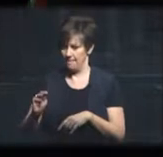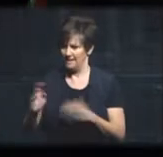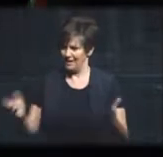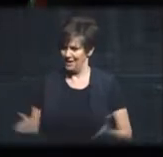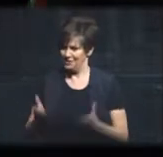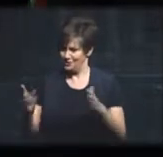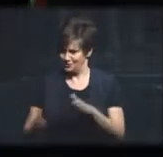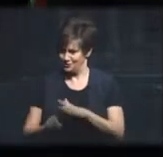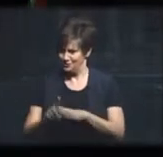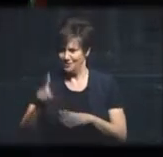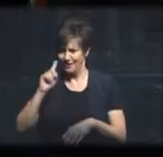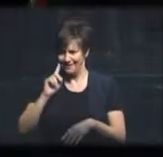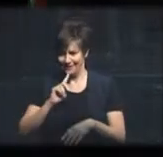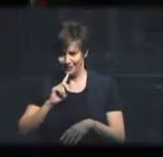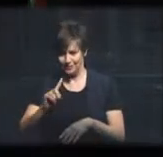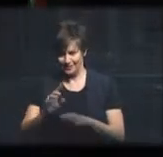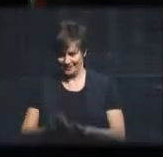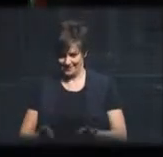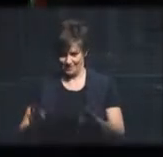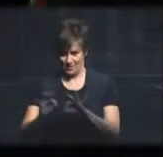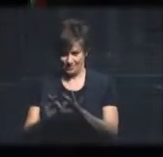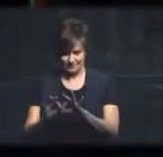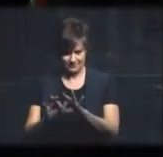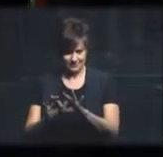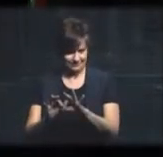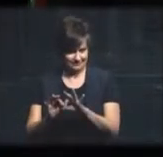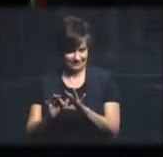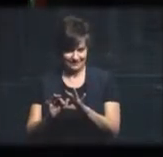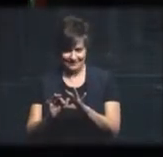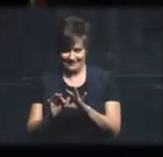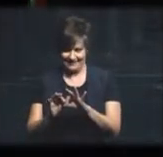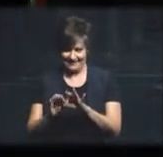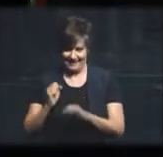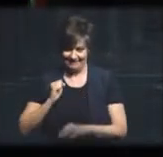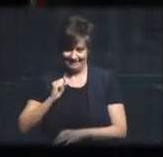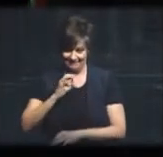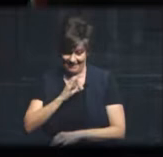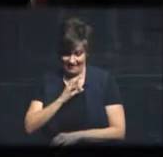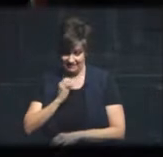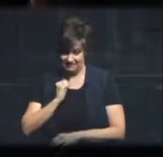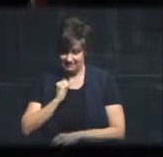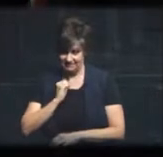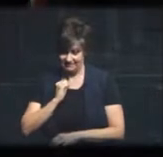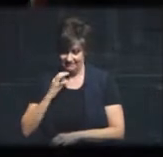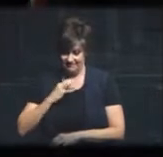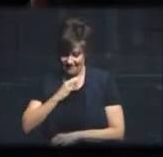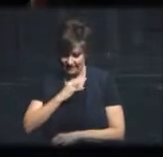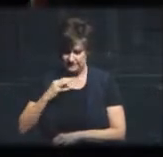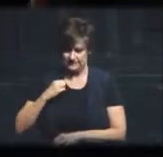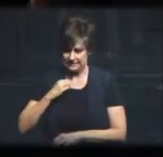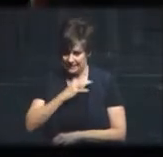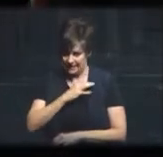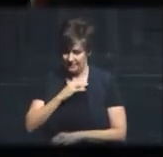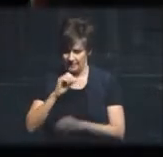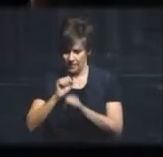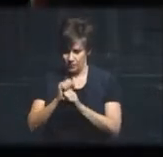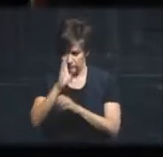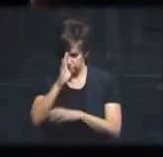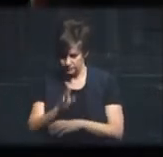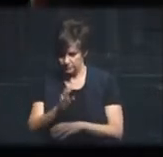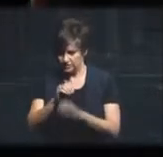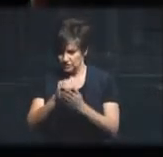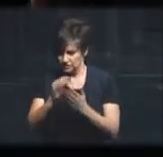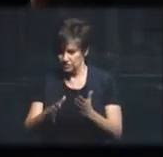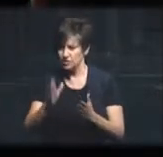think it's really important, especially that faculty and staff members who work directly with students know exactly